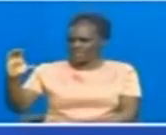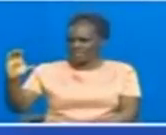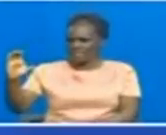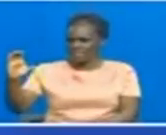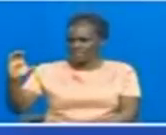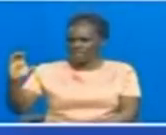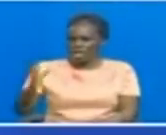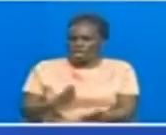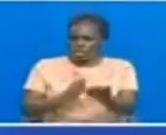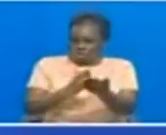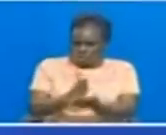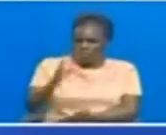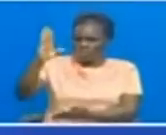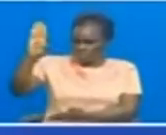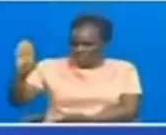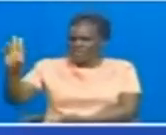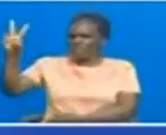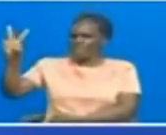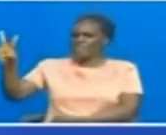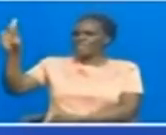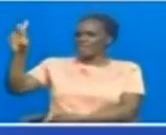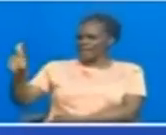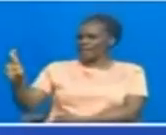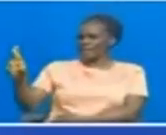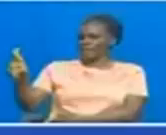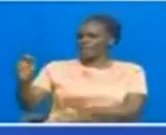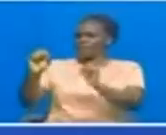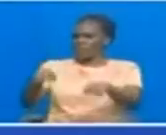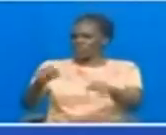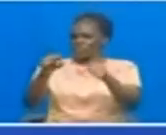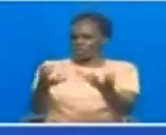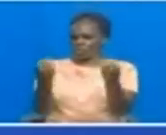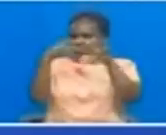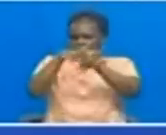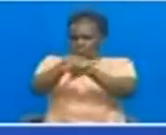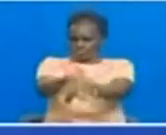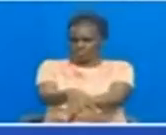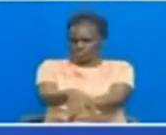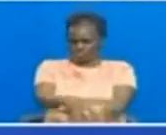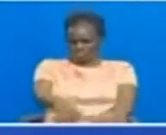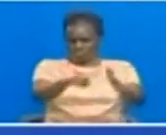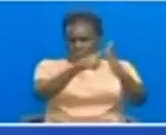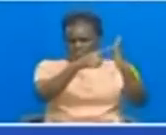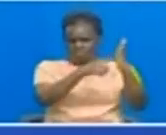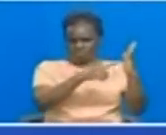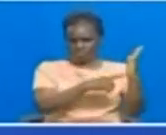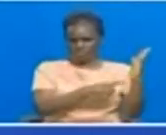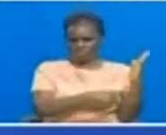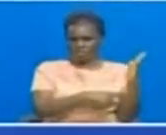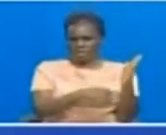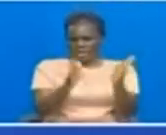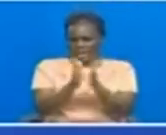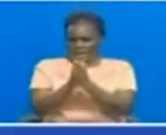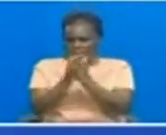that through biometrics at the registration center, we are able to match your ID details, the